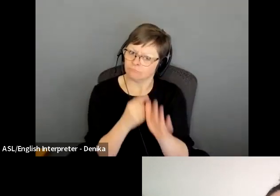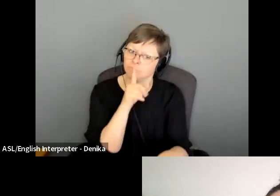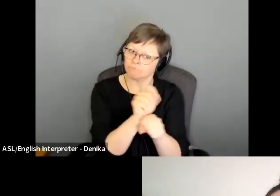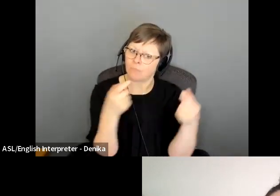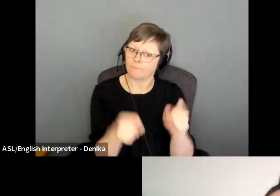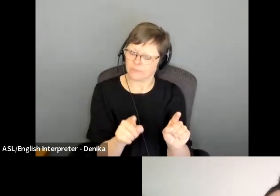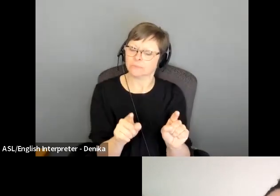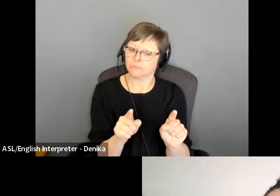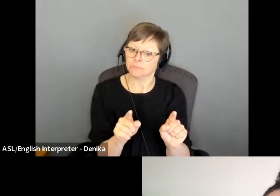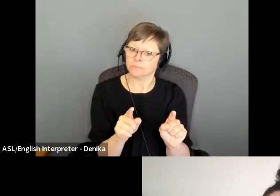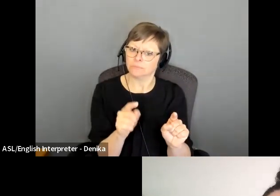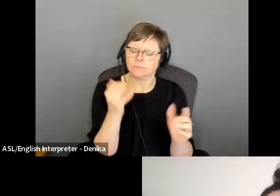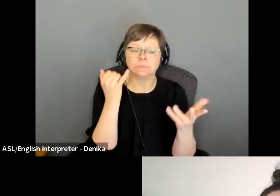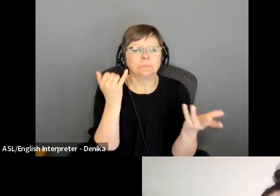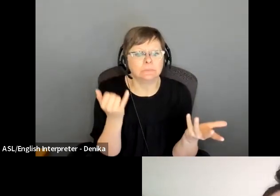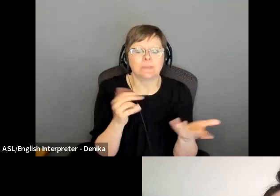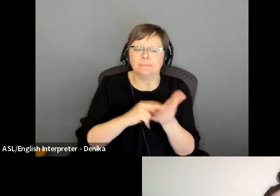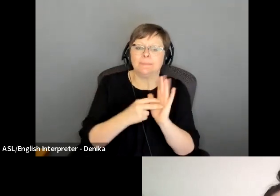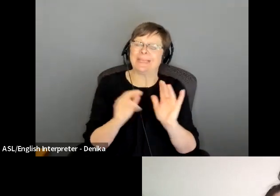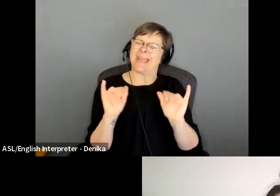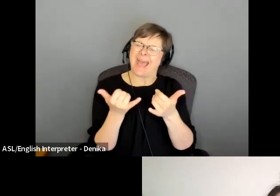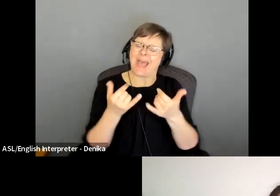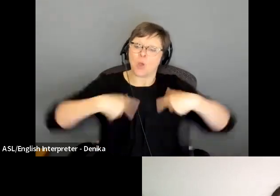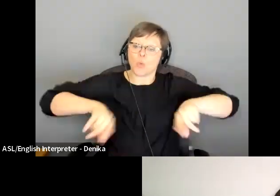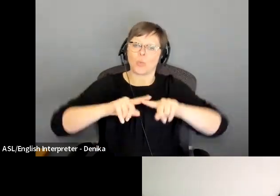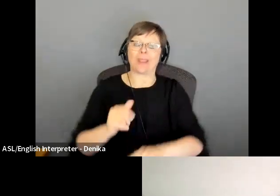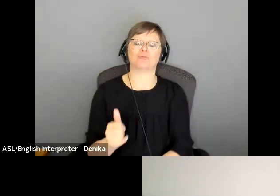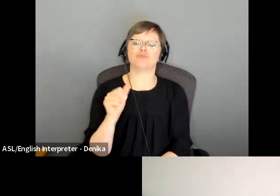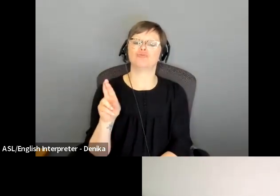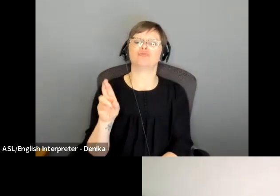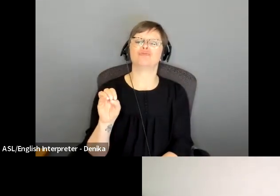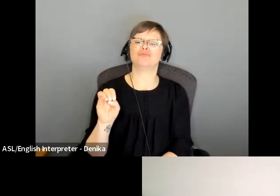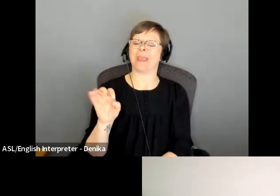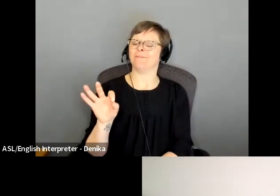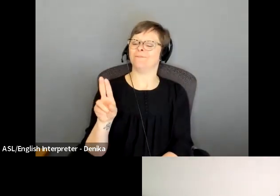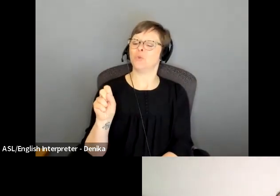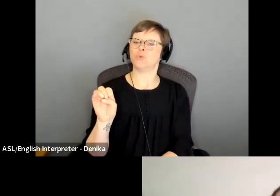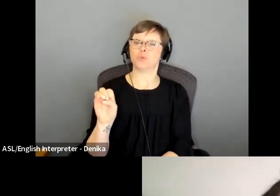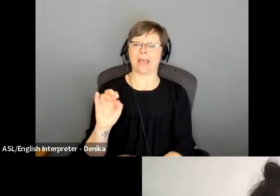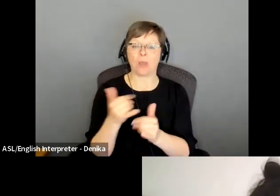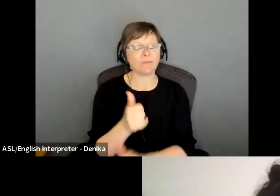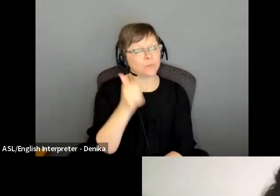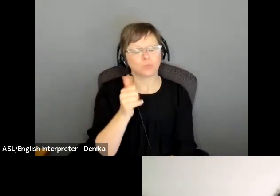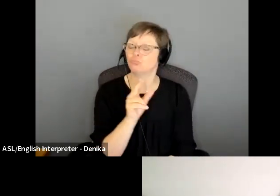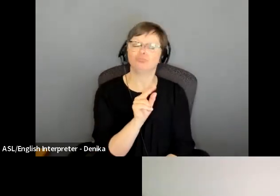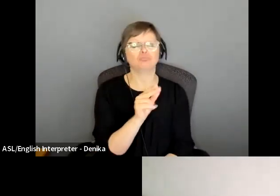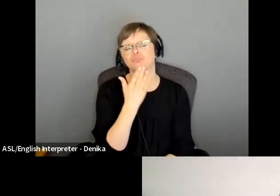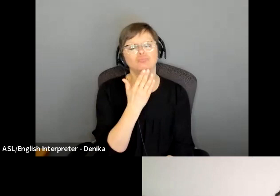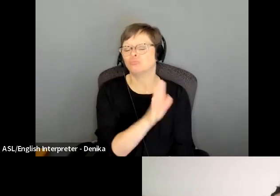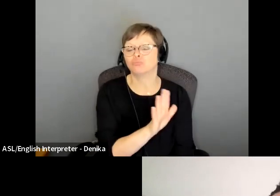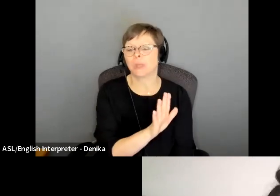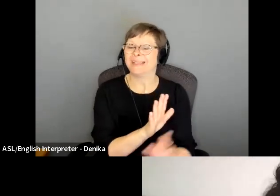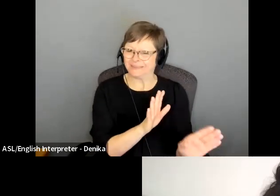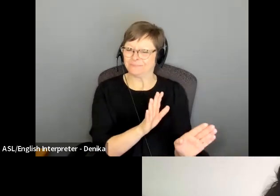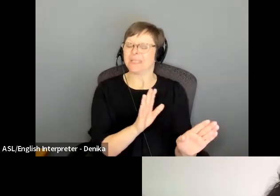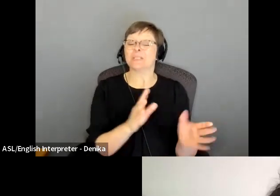again, refuse. This was, again, it's about how we actually refuse in our interactions. So if we're looking for areas to support and